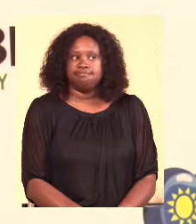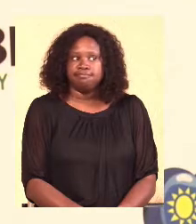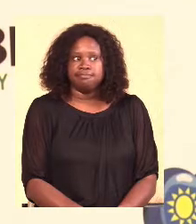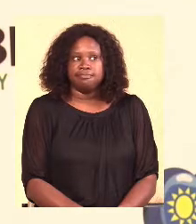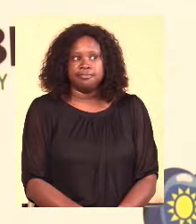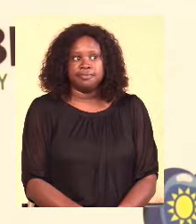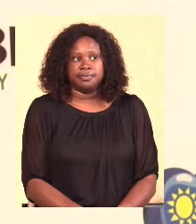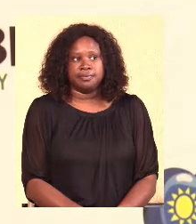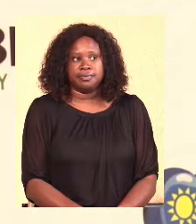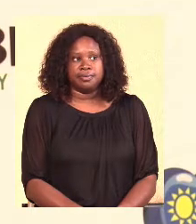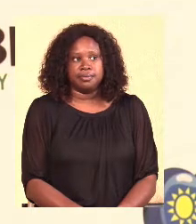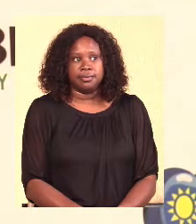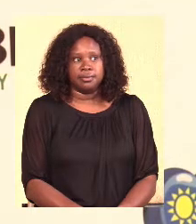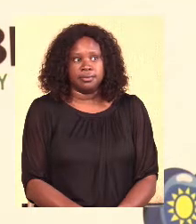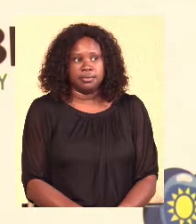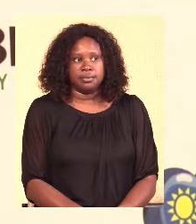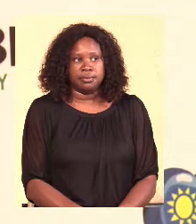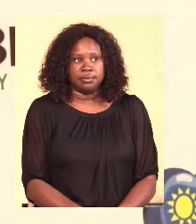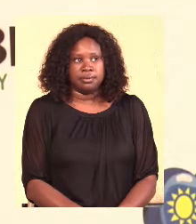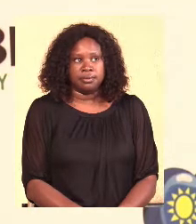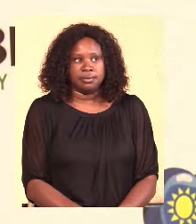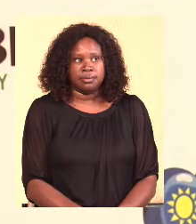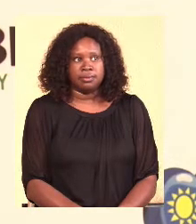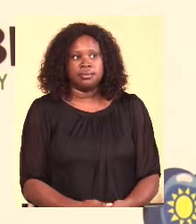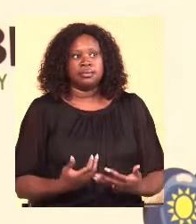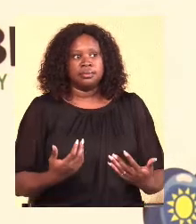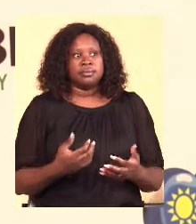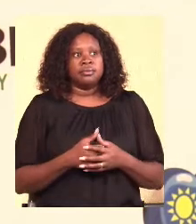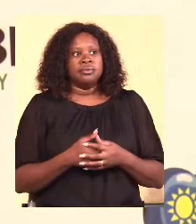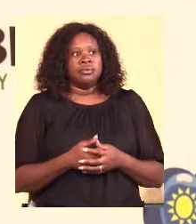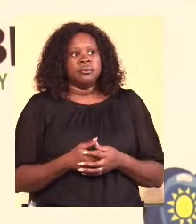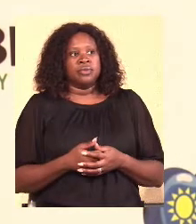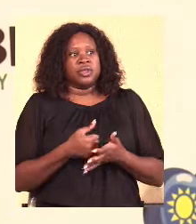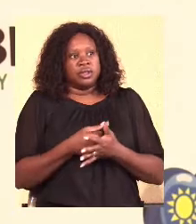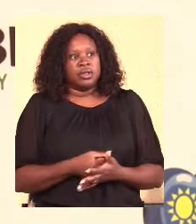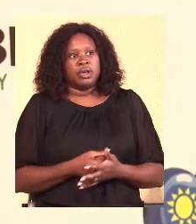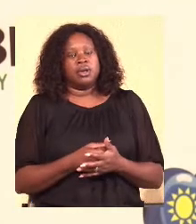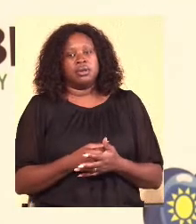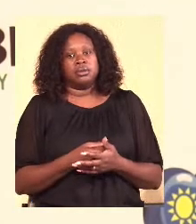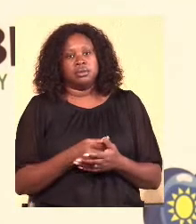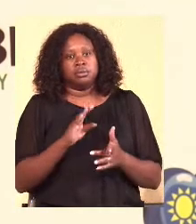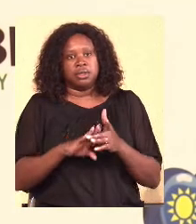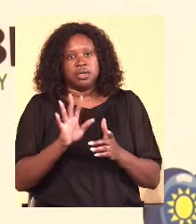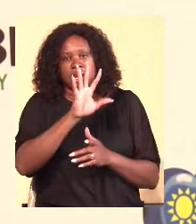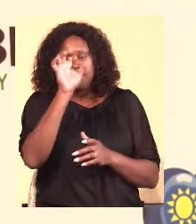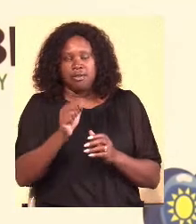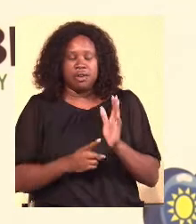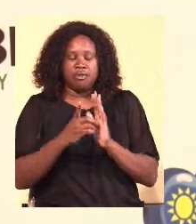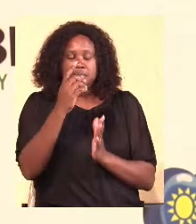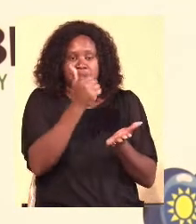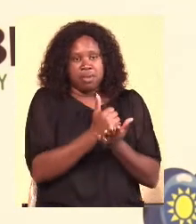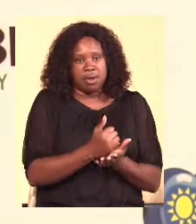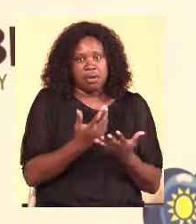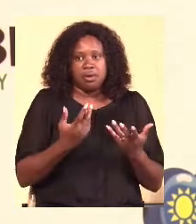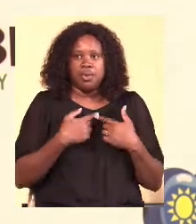making efforts to tap on funds that may have been available by the African Development Bank or any other body, we are